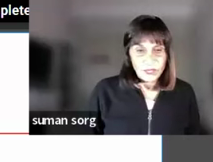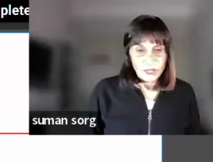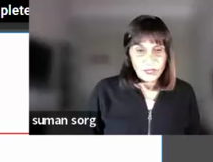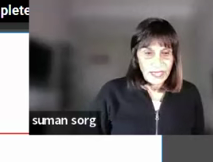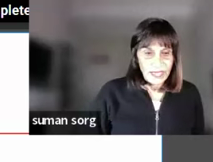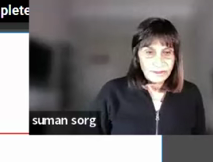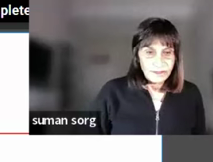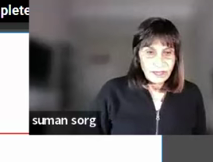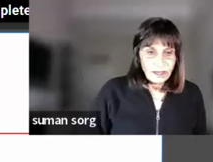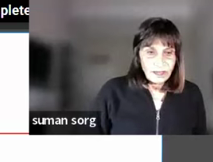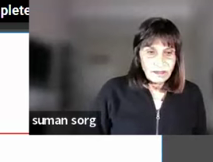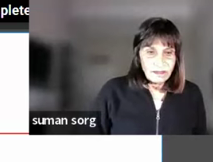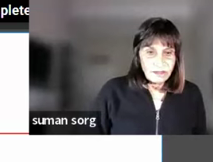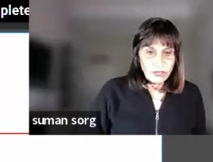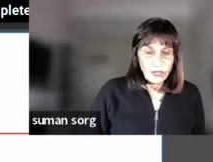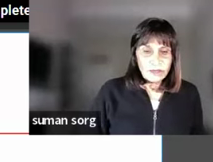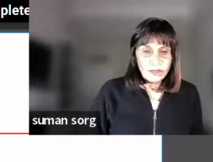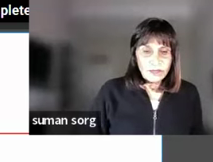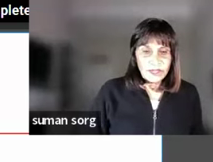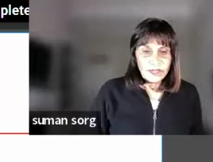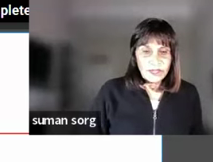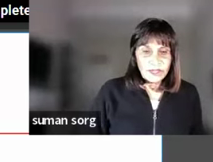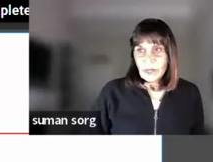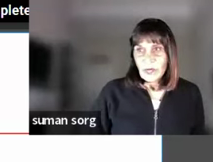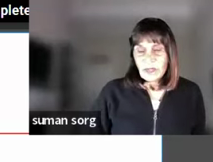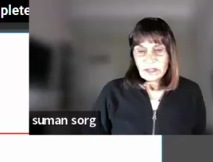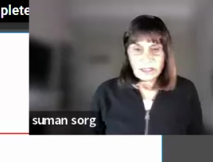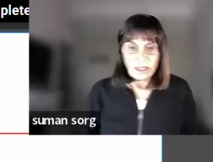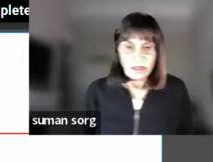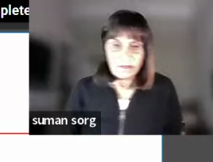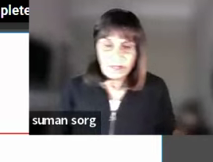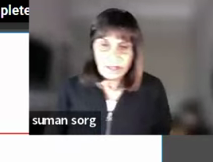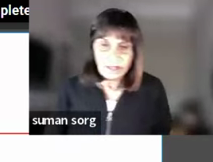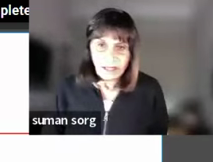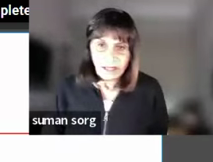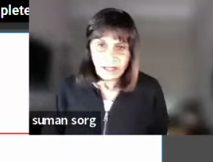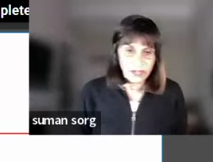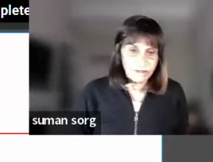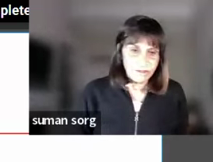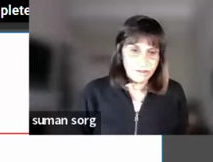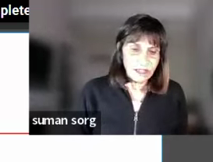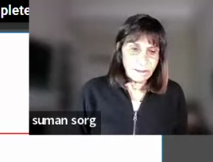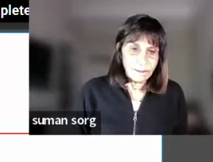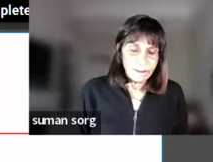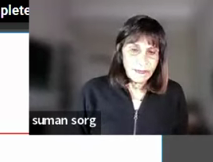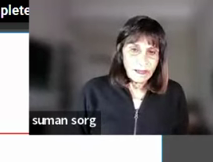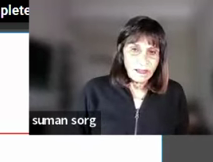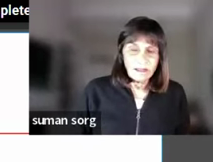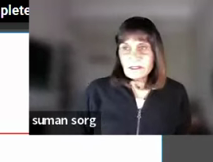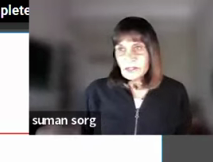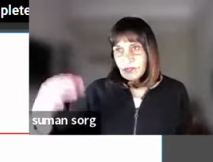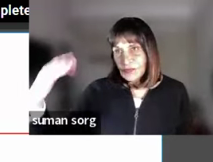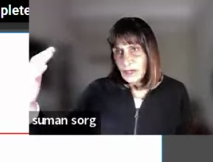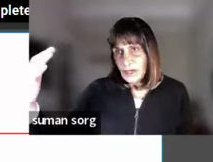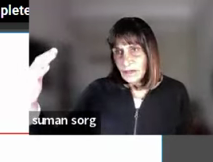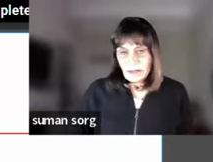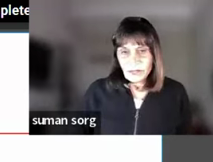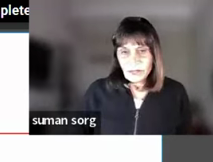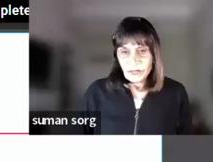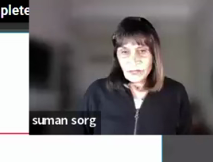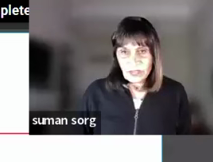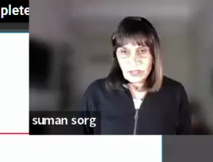to 100 beds. The total building is approximately 100,000 square feet. And I'll show